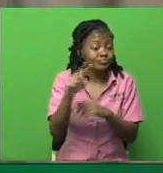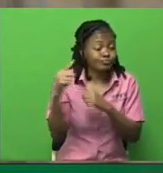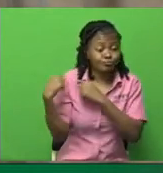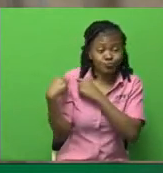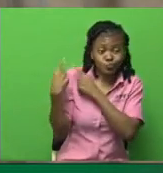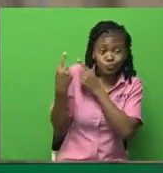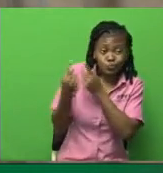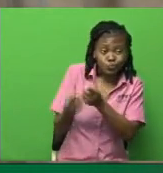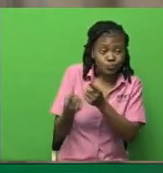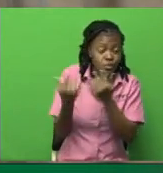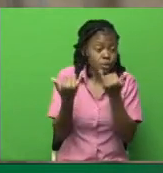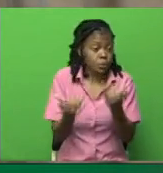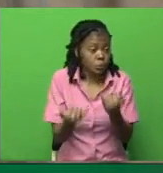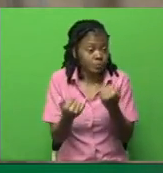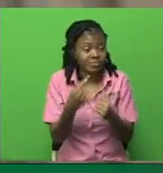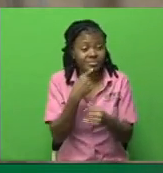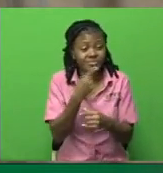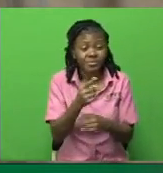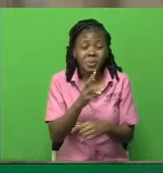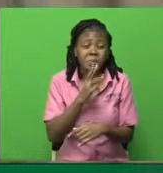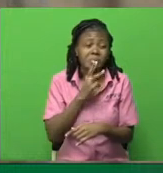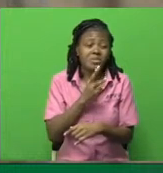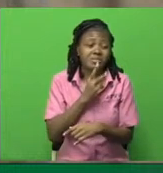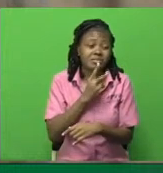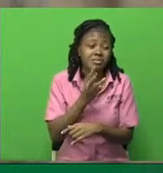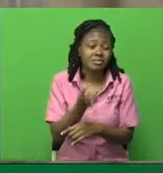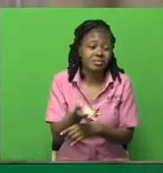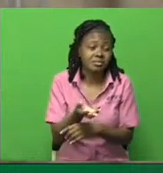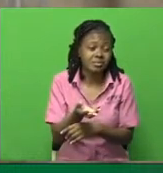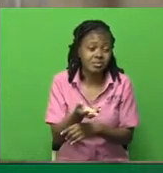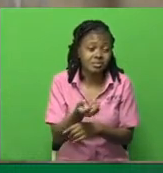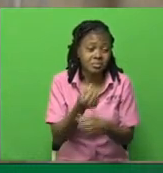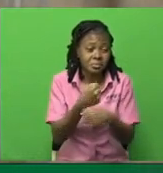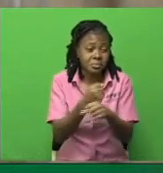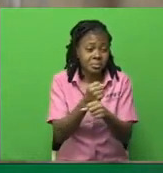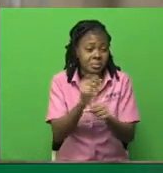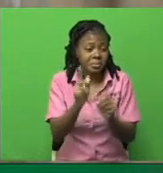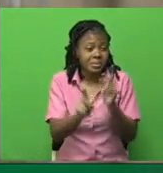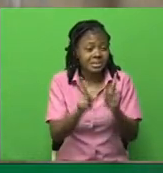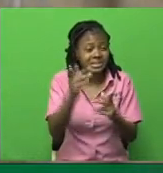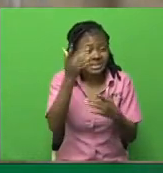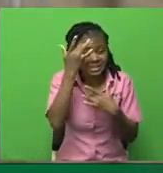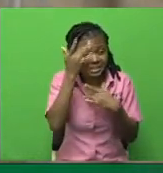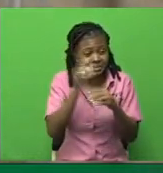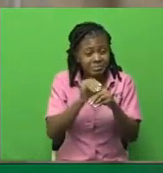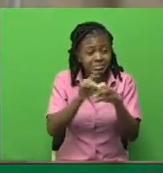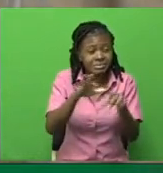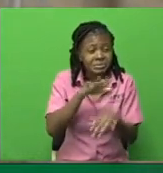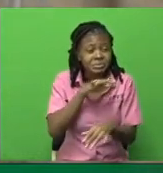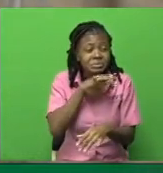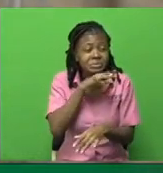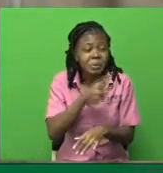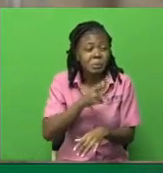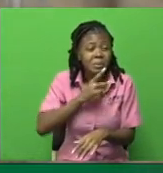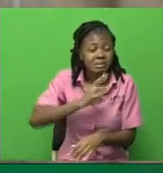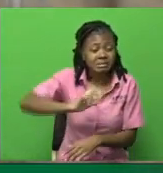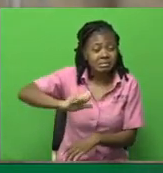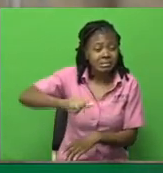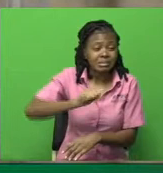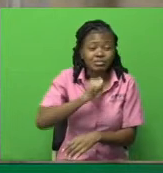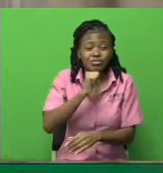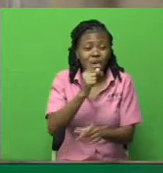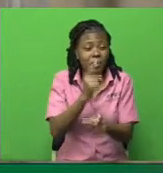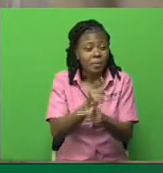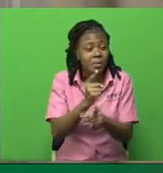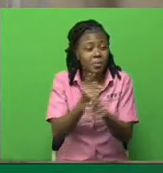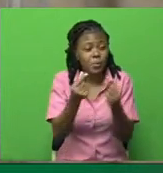that this water is not causing illnesses and are making people sick and so on and they are near quality of service standard report of August